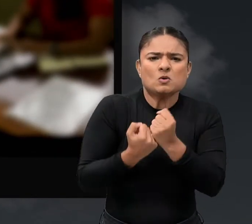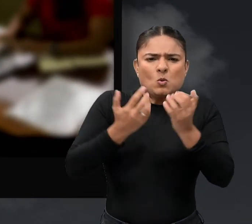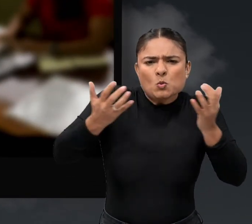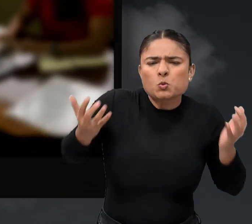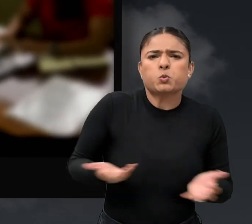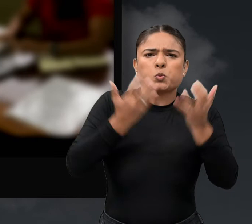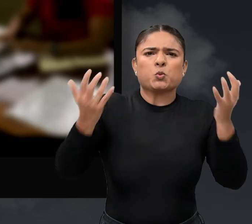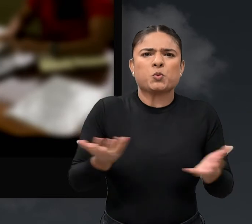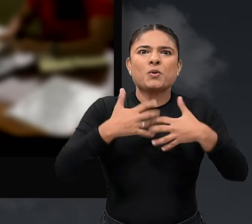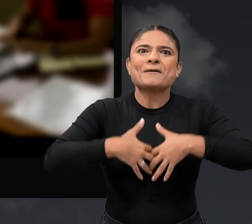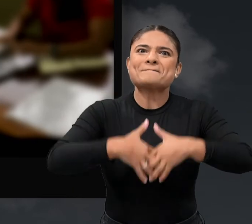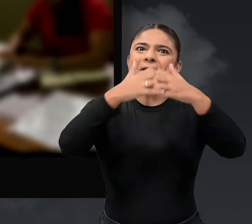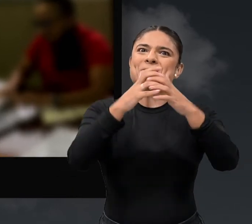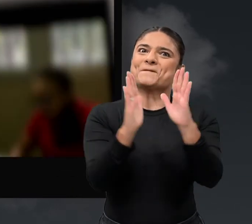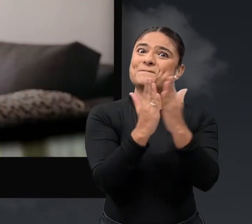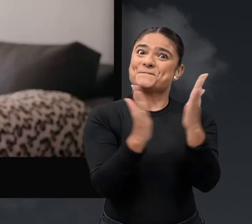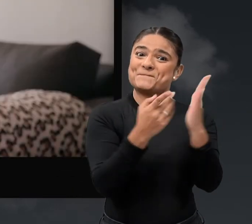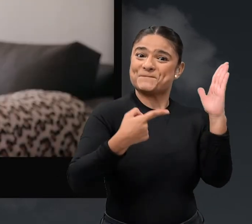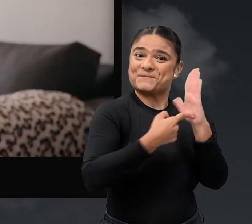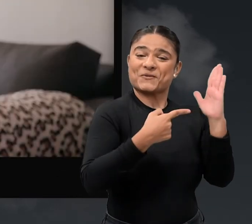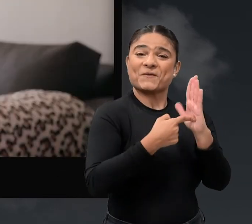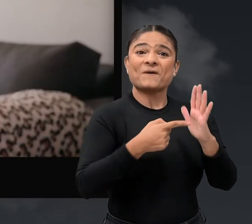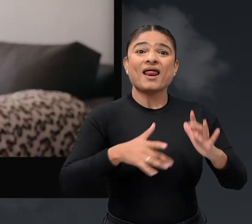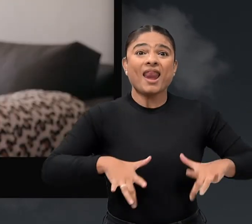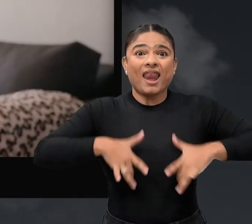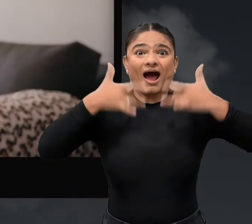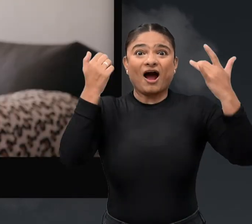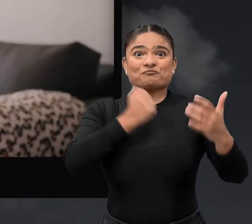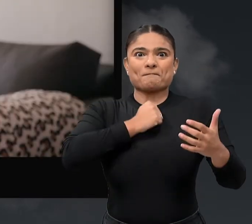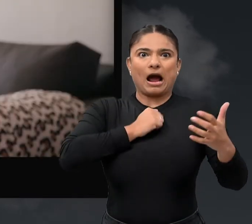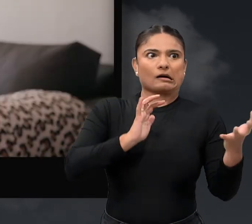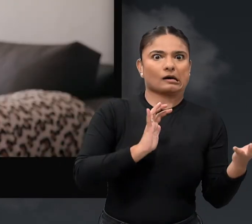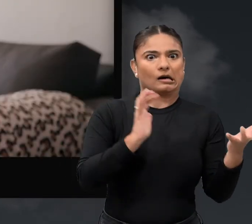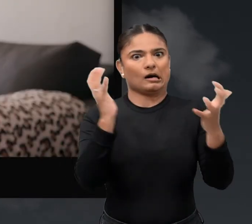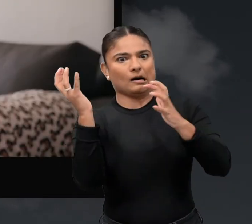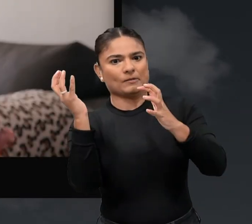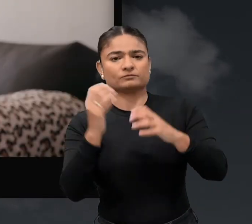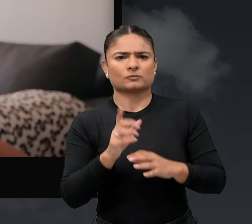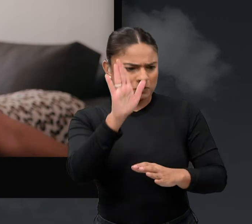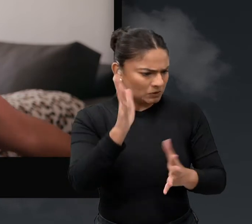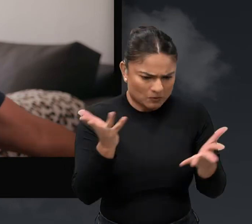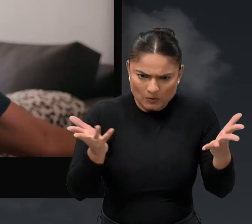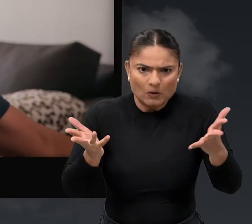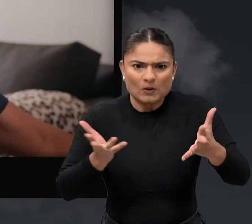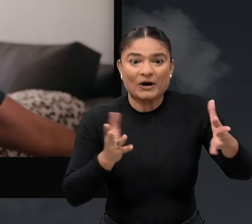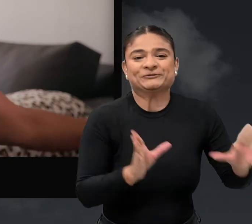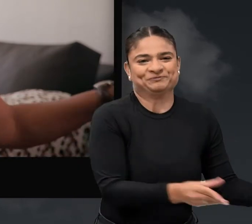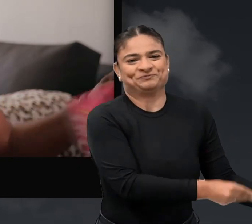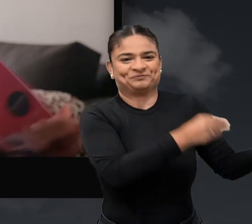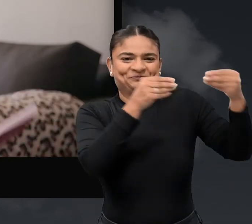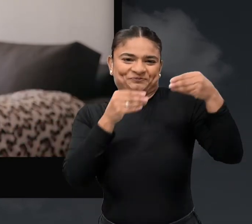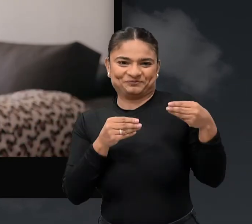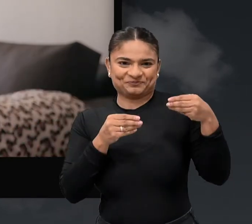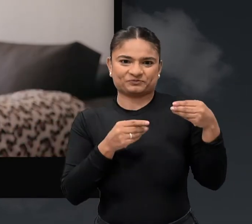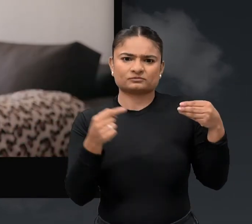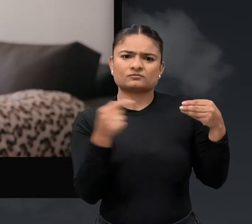close friends, I wrote my own book, My Life Climax, which, here it is,